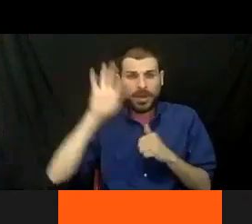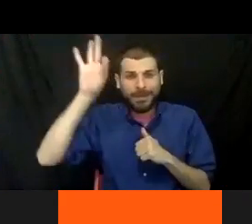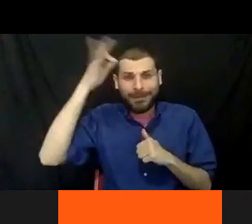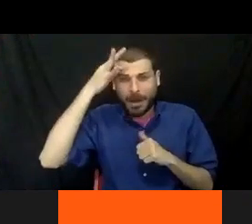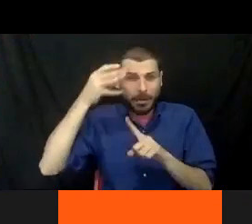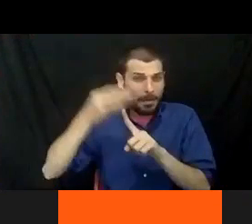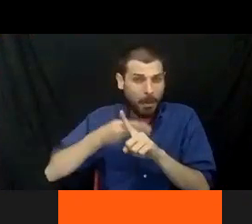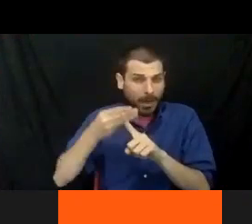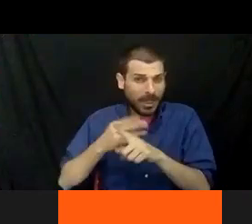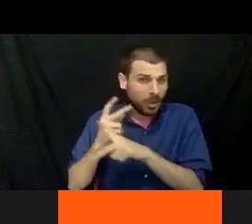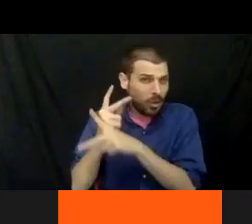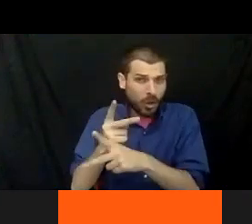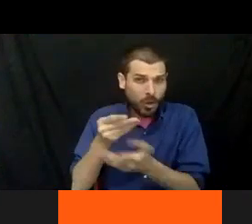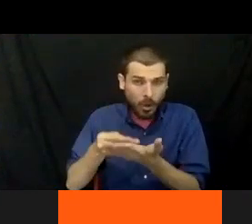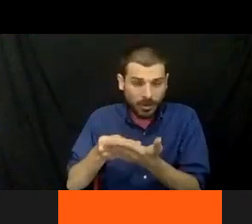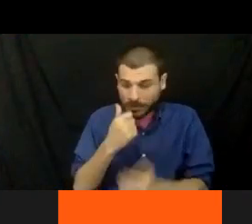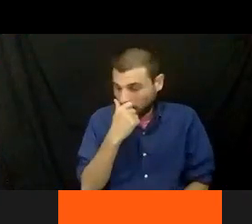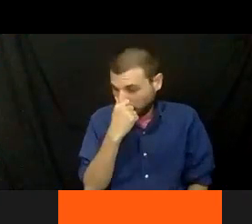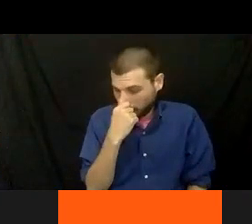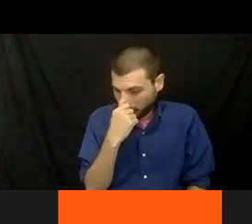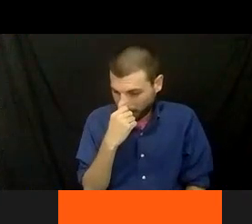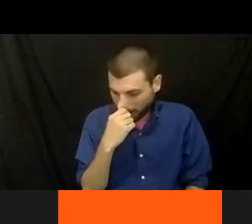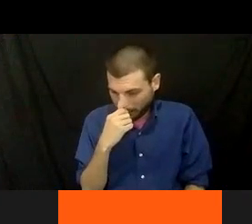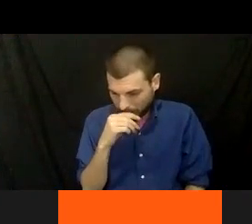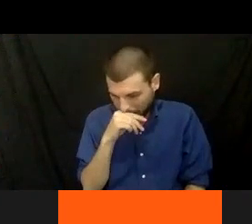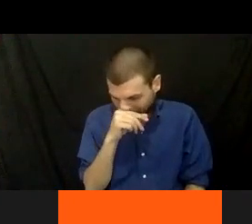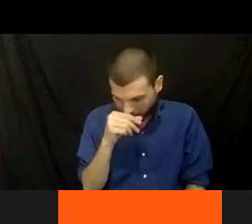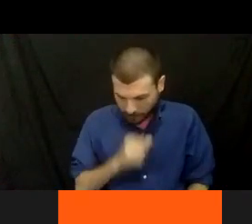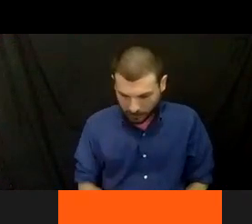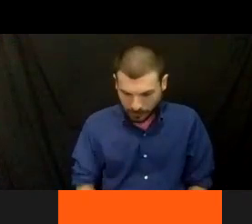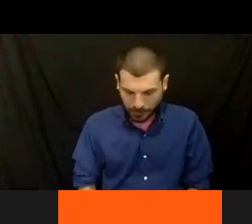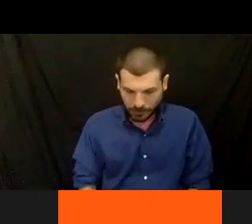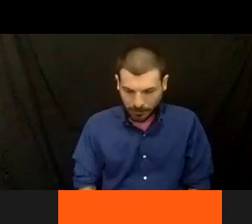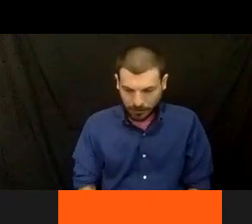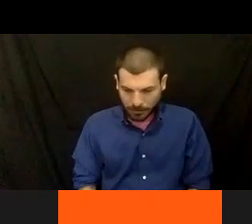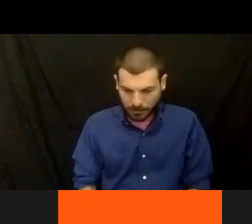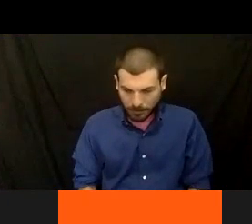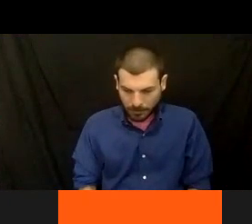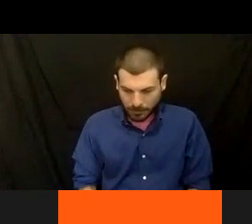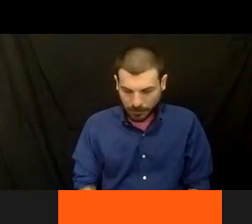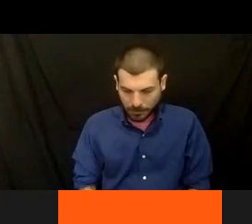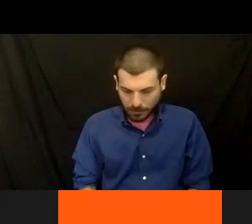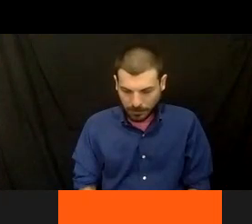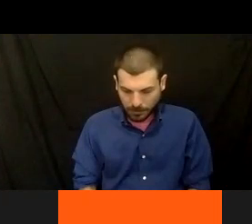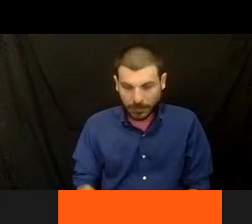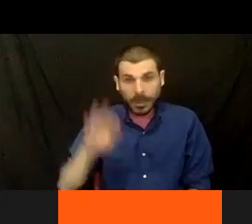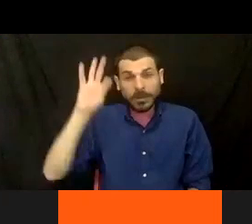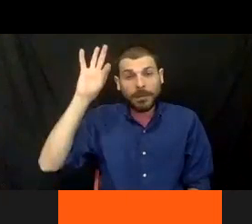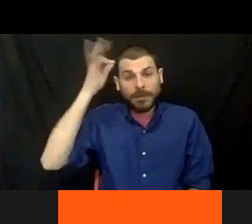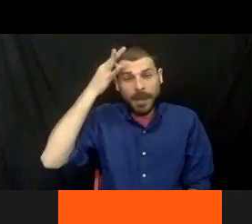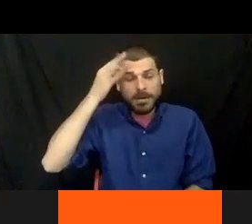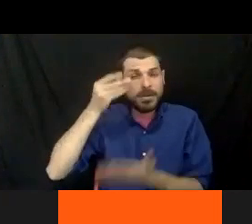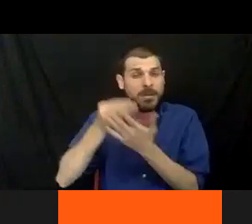loans. So the government entities that run these federally backed mortgage programs have announced